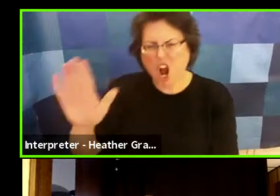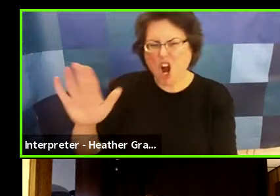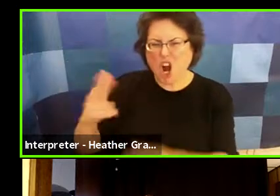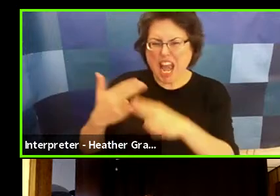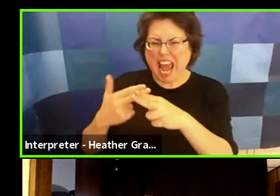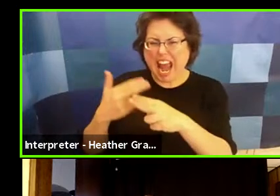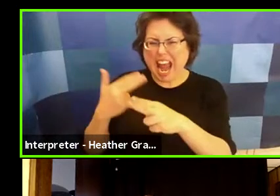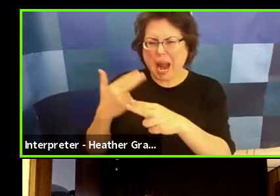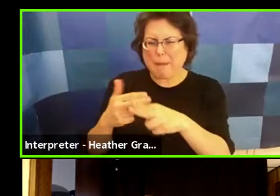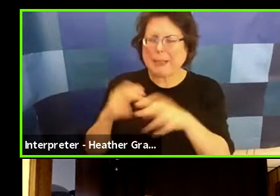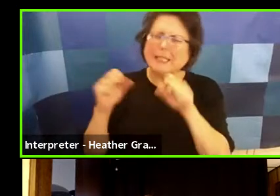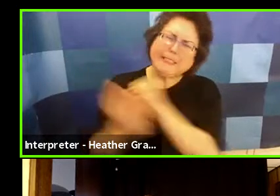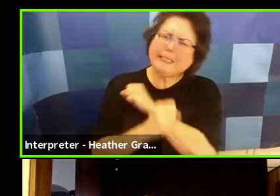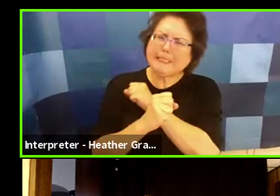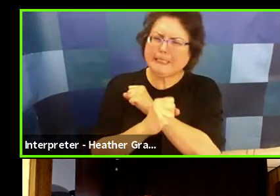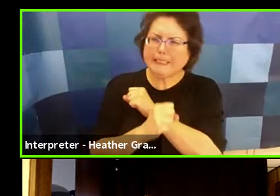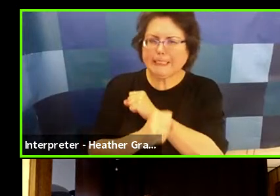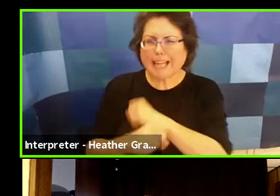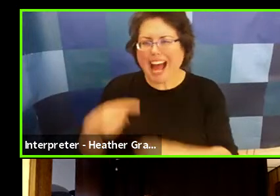I was just thinking of her.